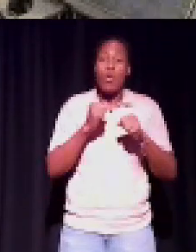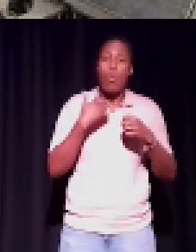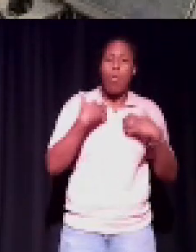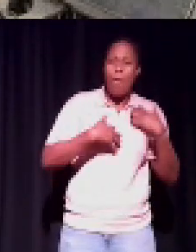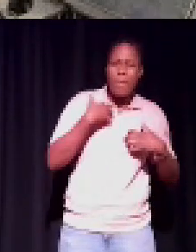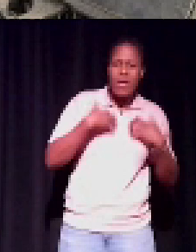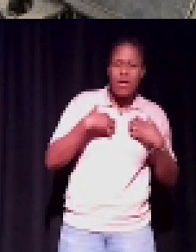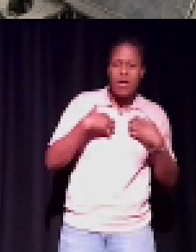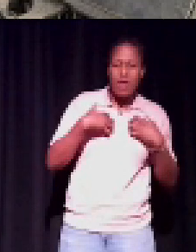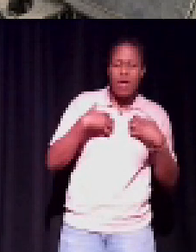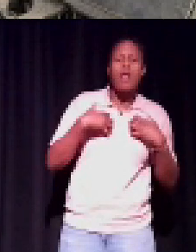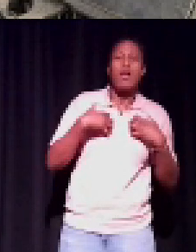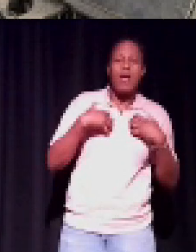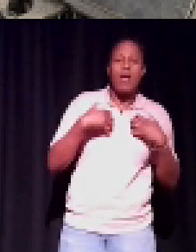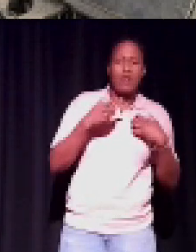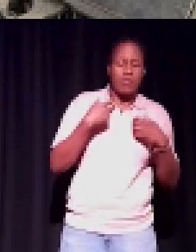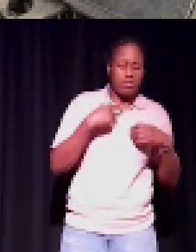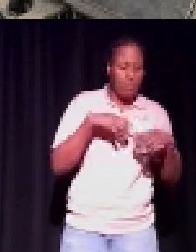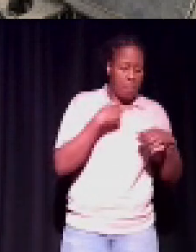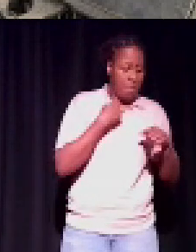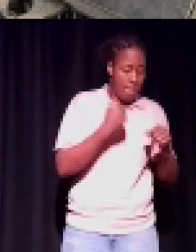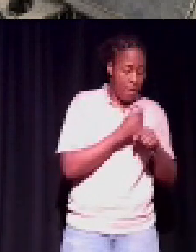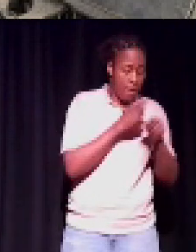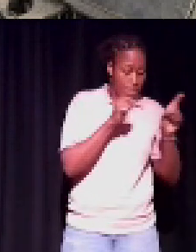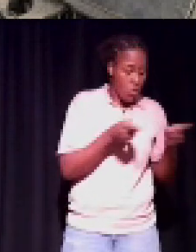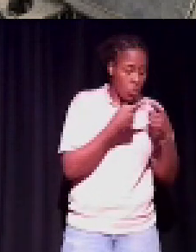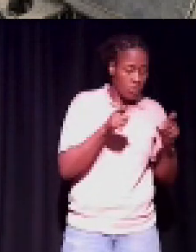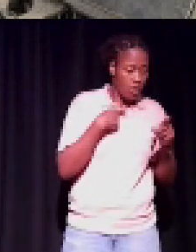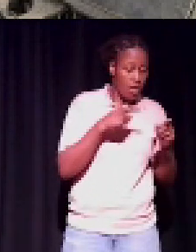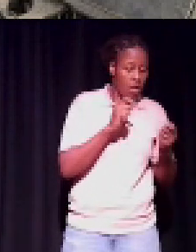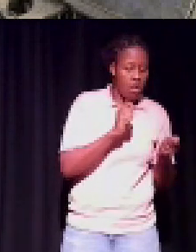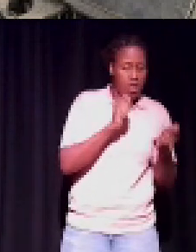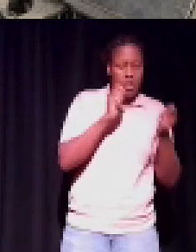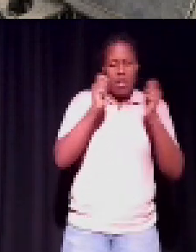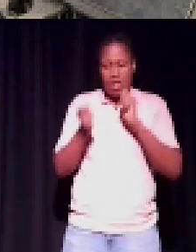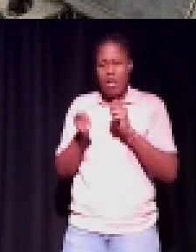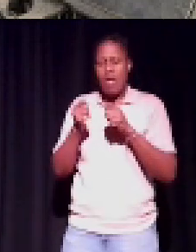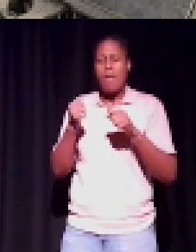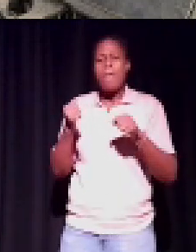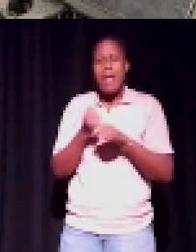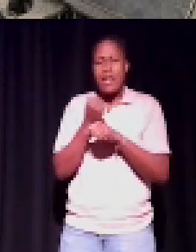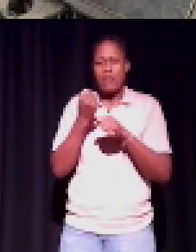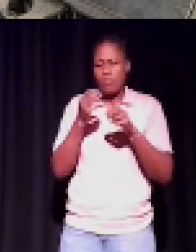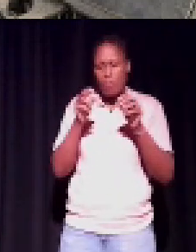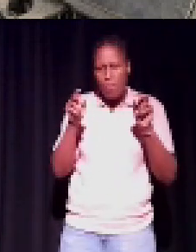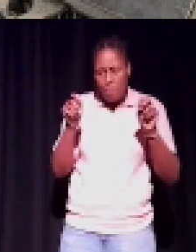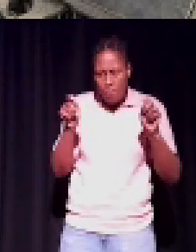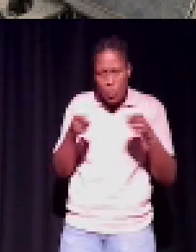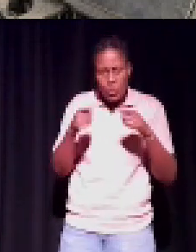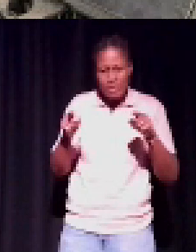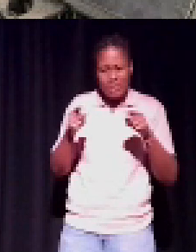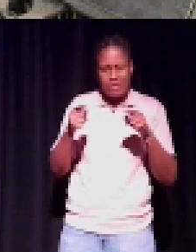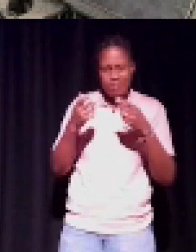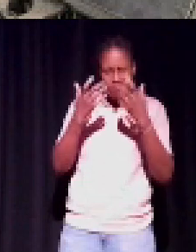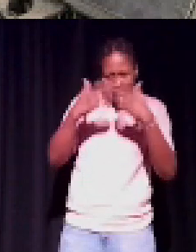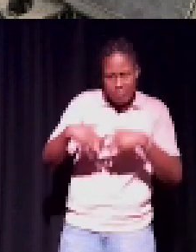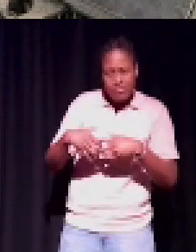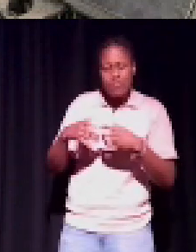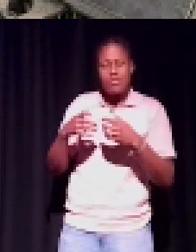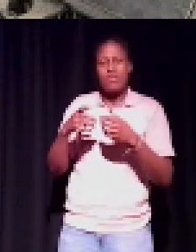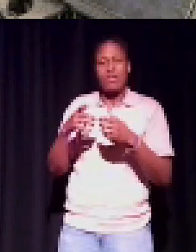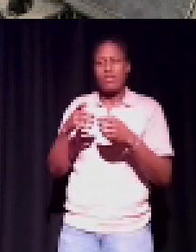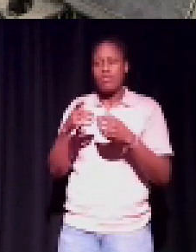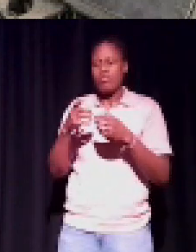I transitioned from making music to making musical interfaces to making anything out of electronics or software that I